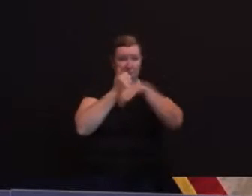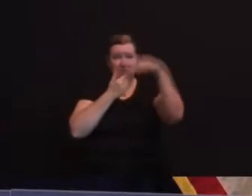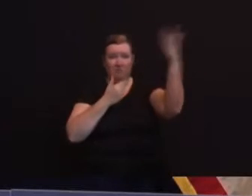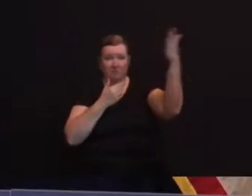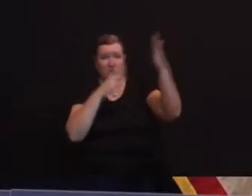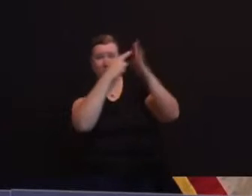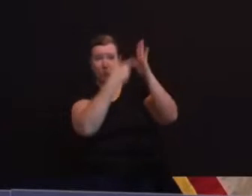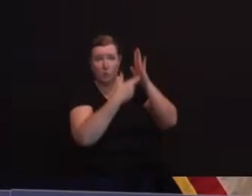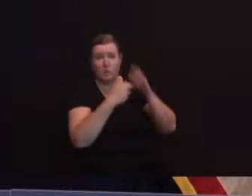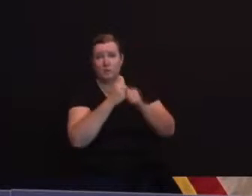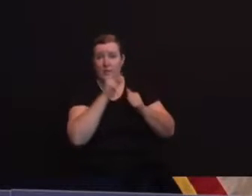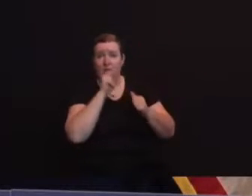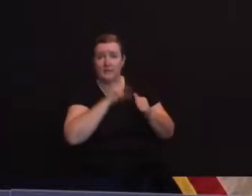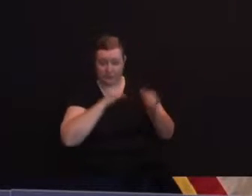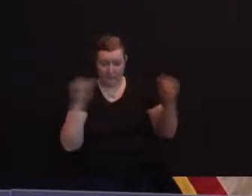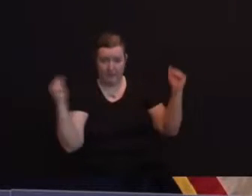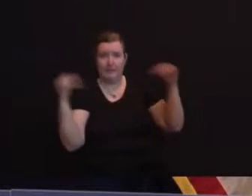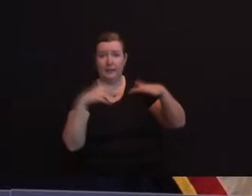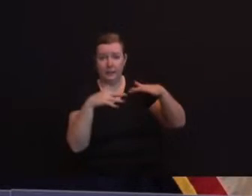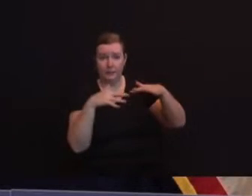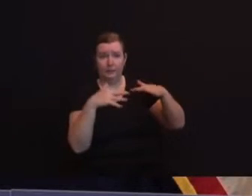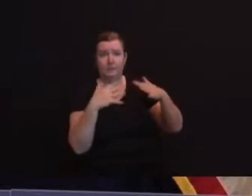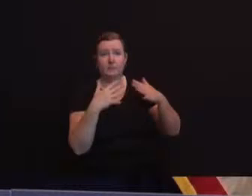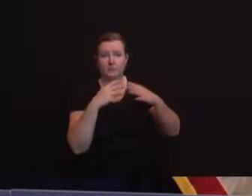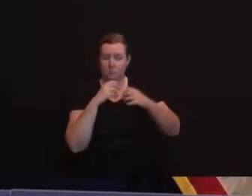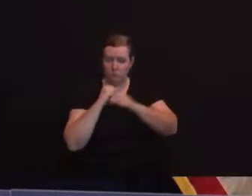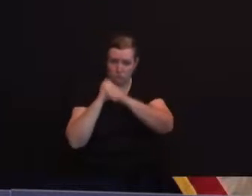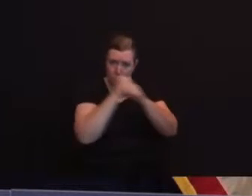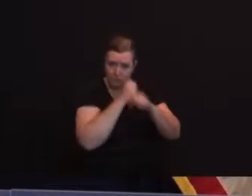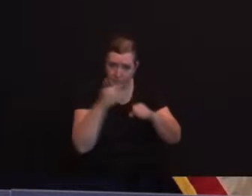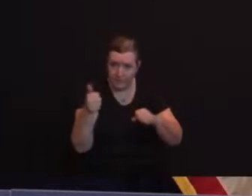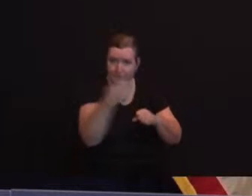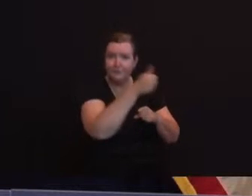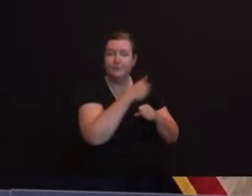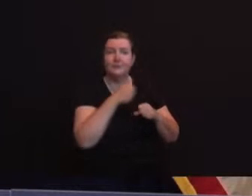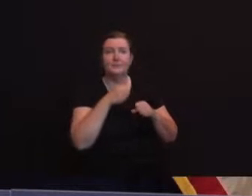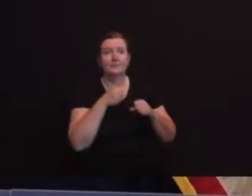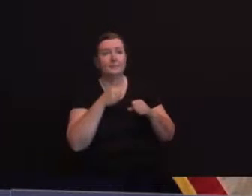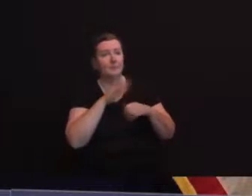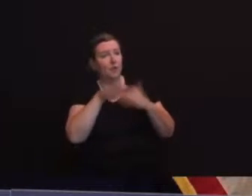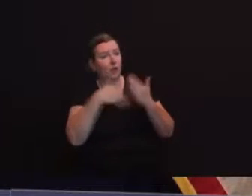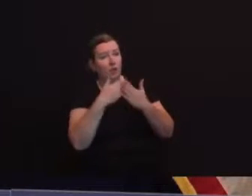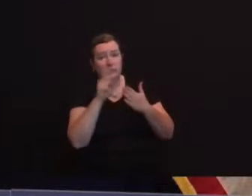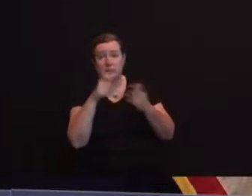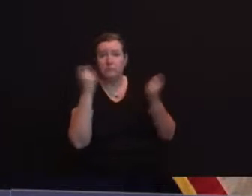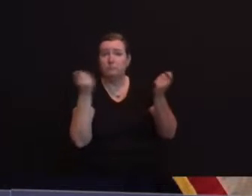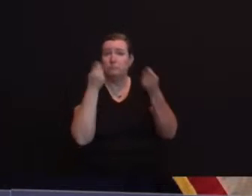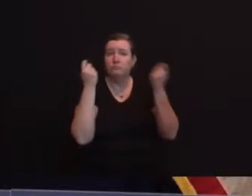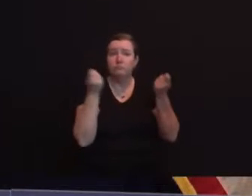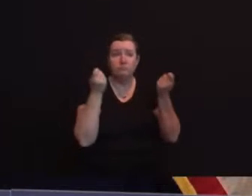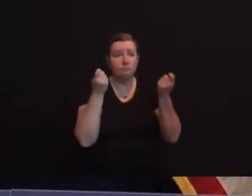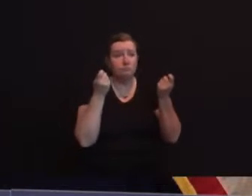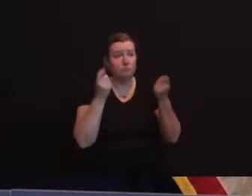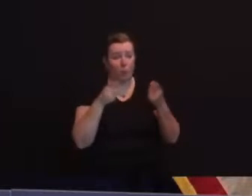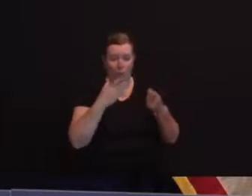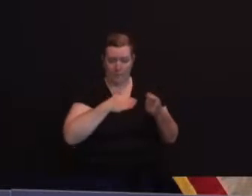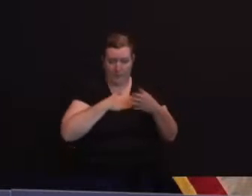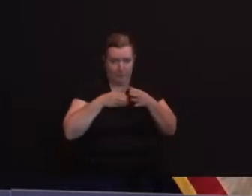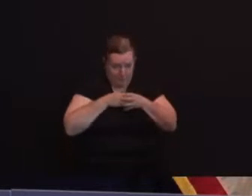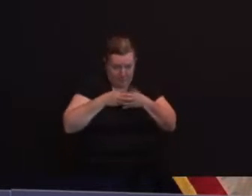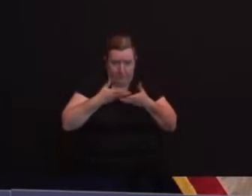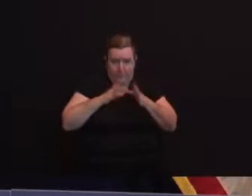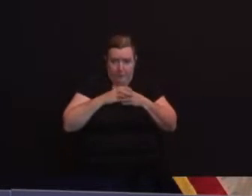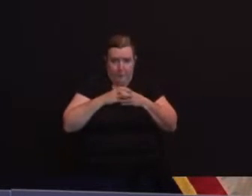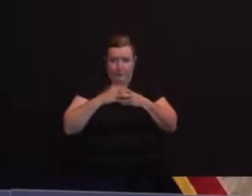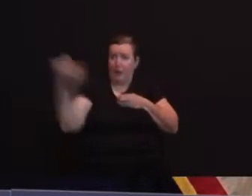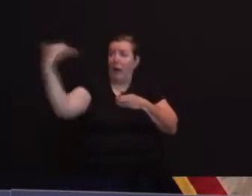and the health of their loved ones. Everyone should celebrate only with members of their immediate household. However,